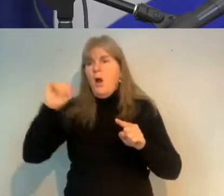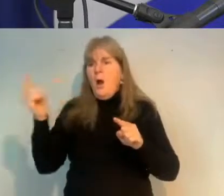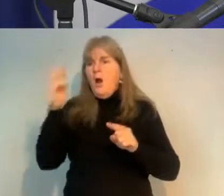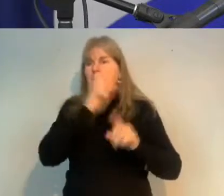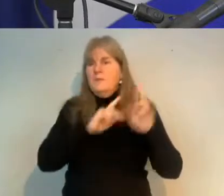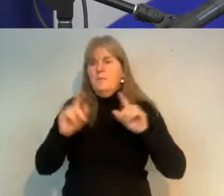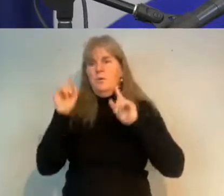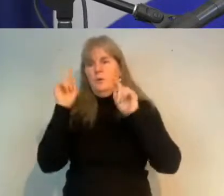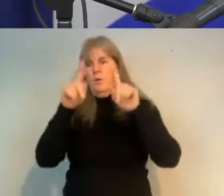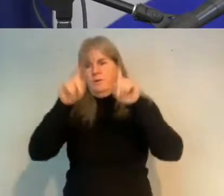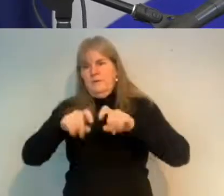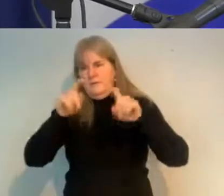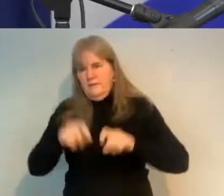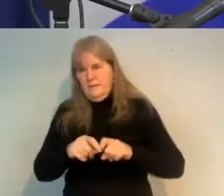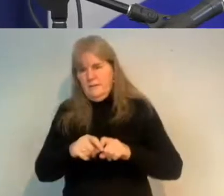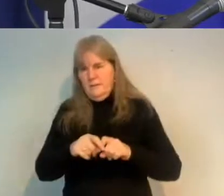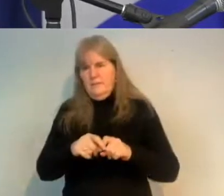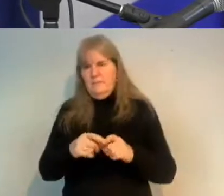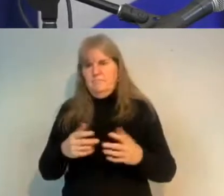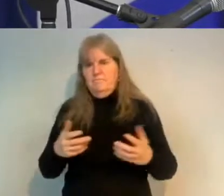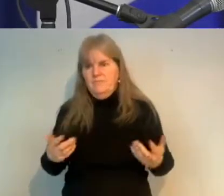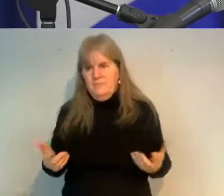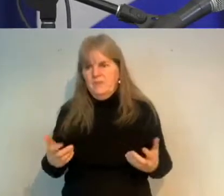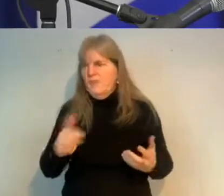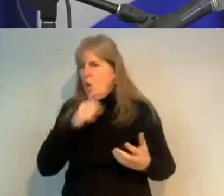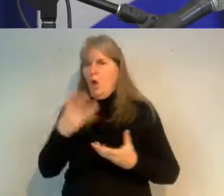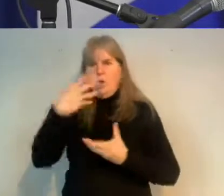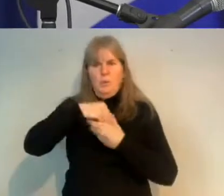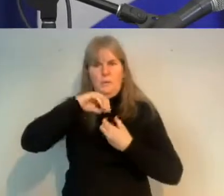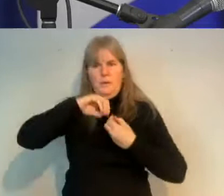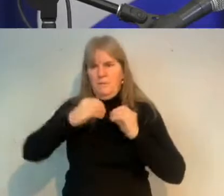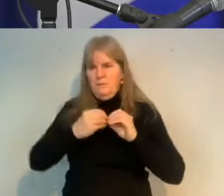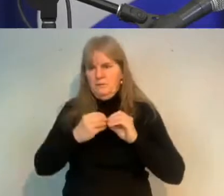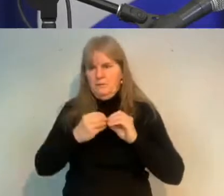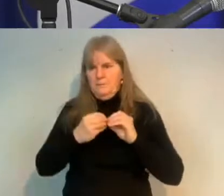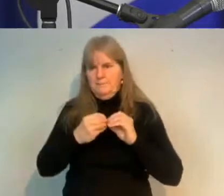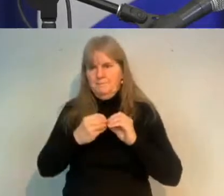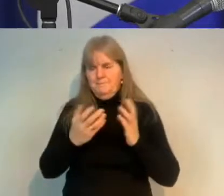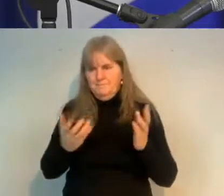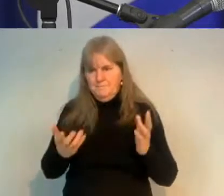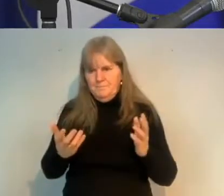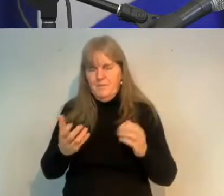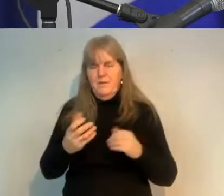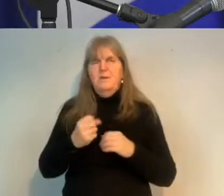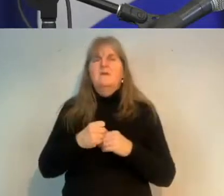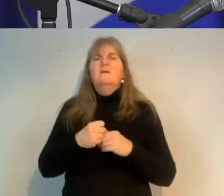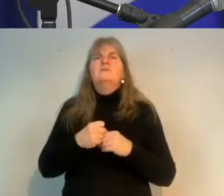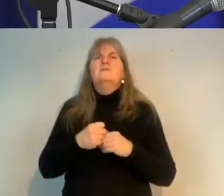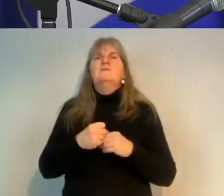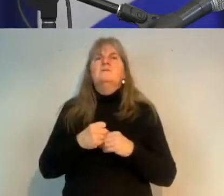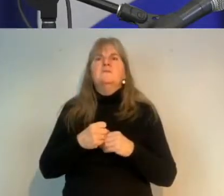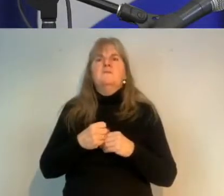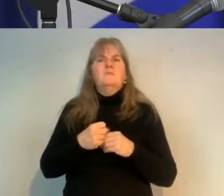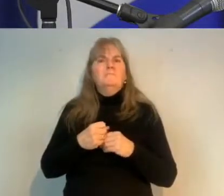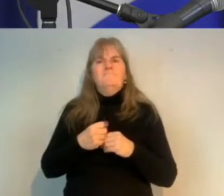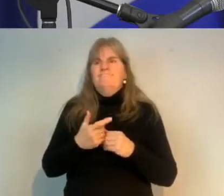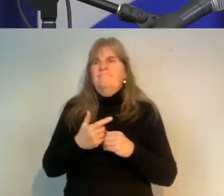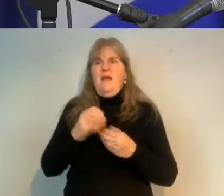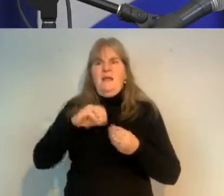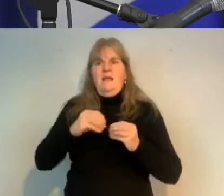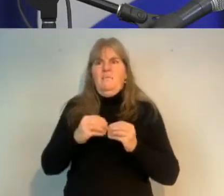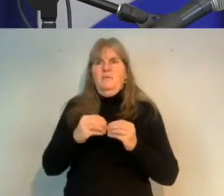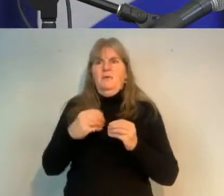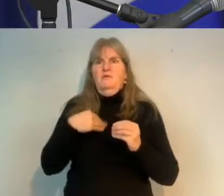everybody is counted, and they're based on the best information we have, which is where people